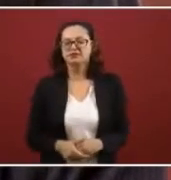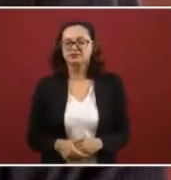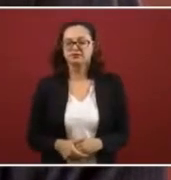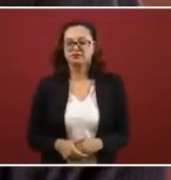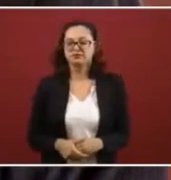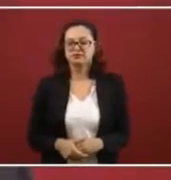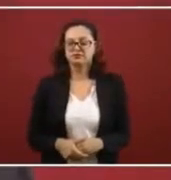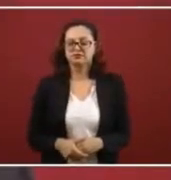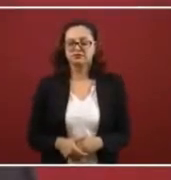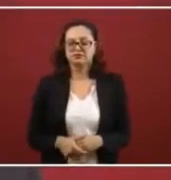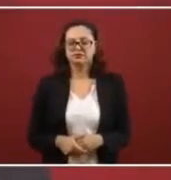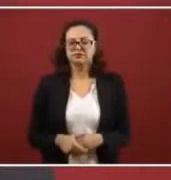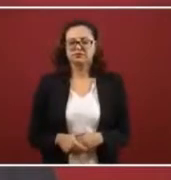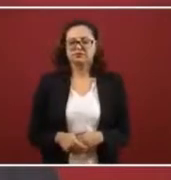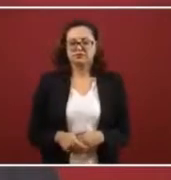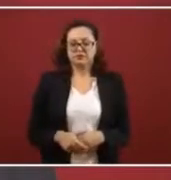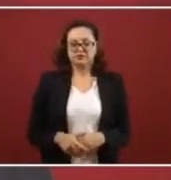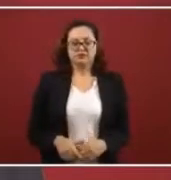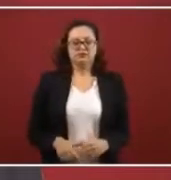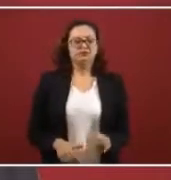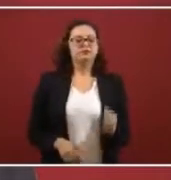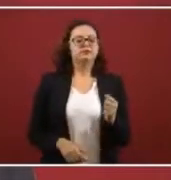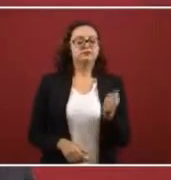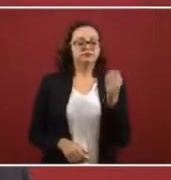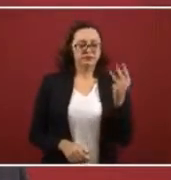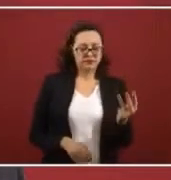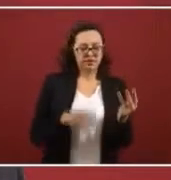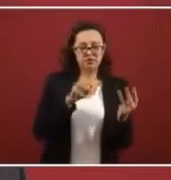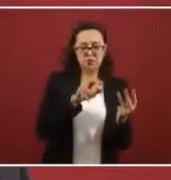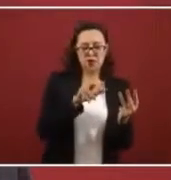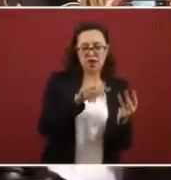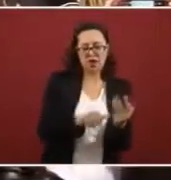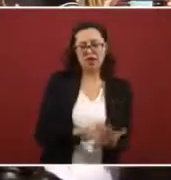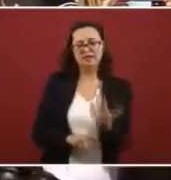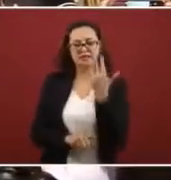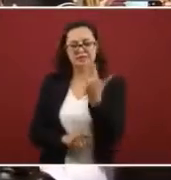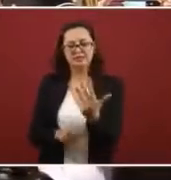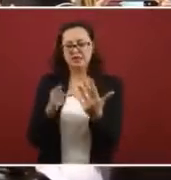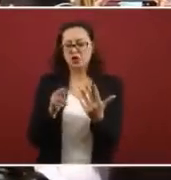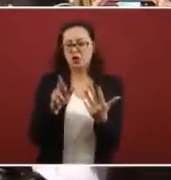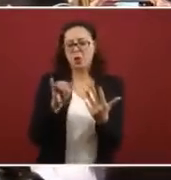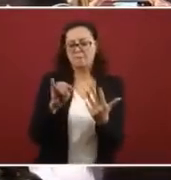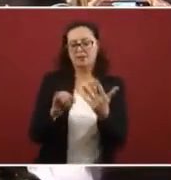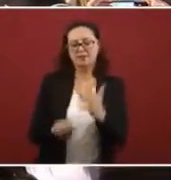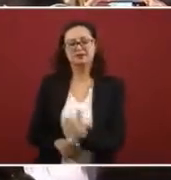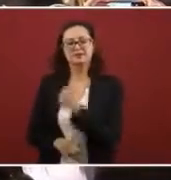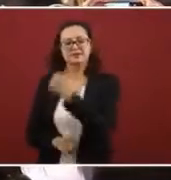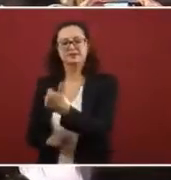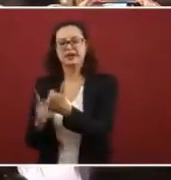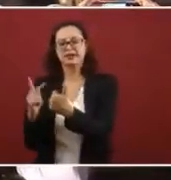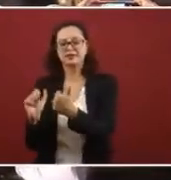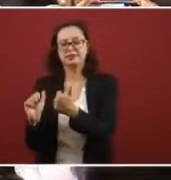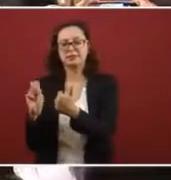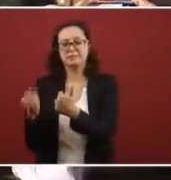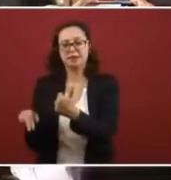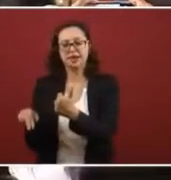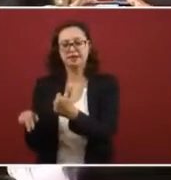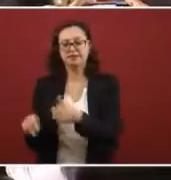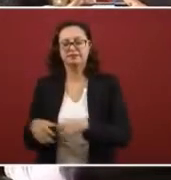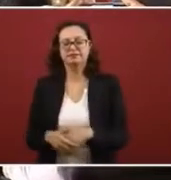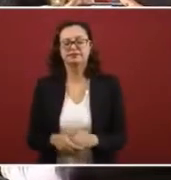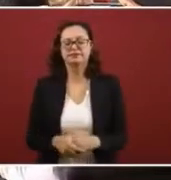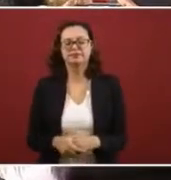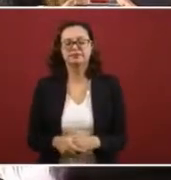everything. Cinco del PRI. There's five of the three. How many are the PAN? Seis. Six.